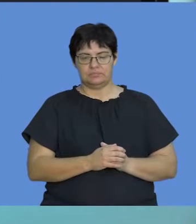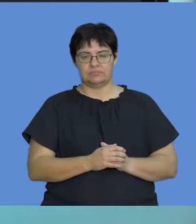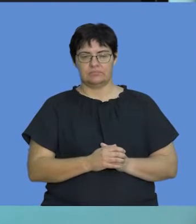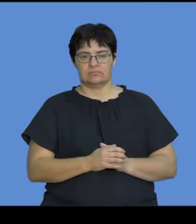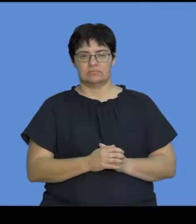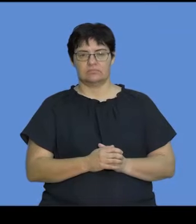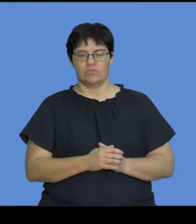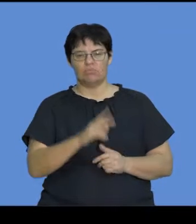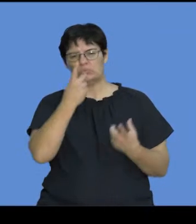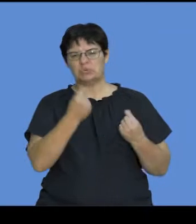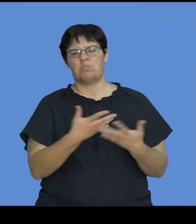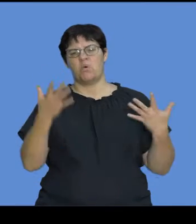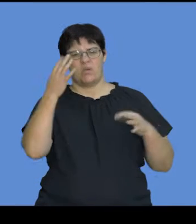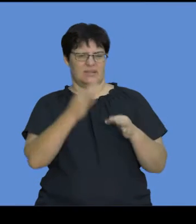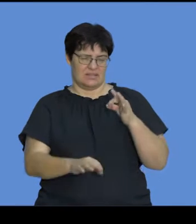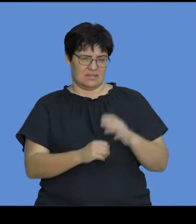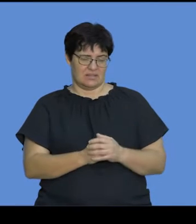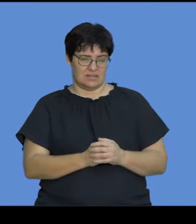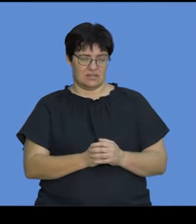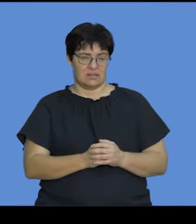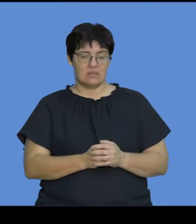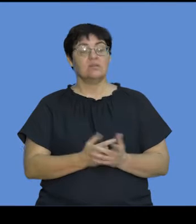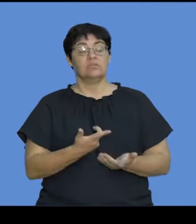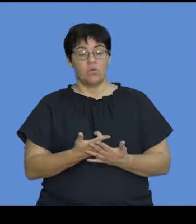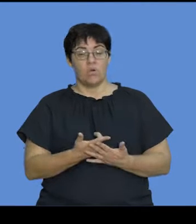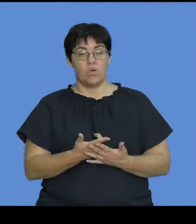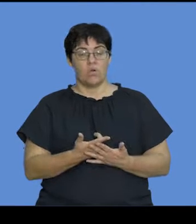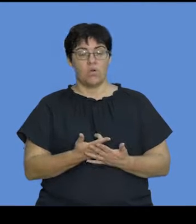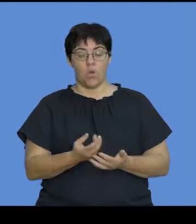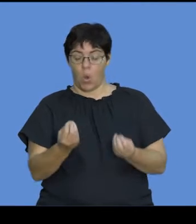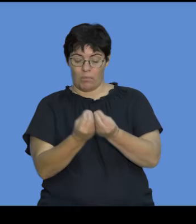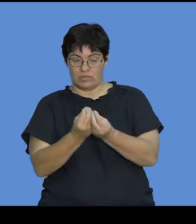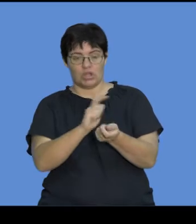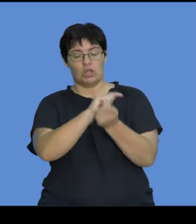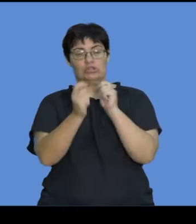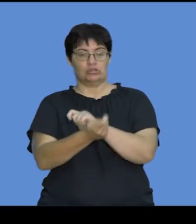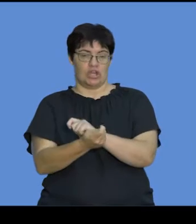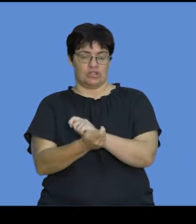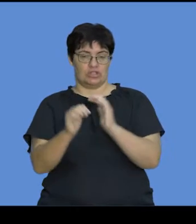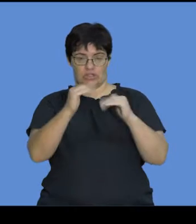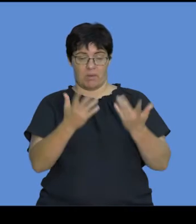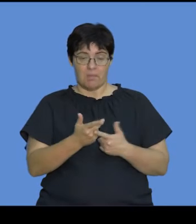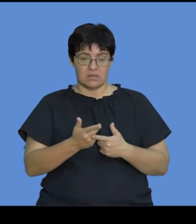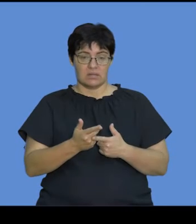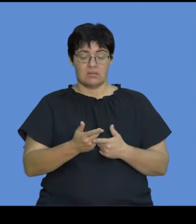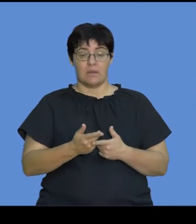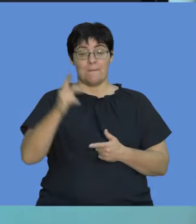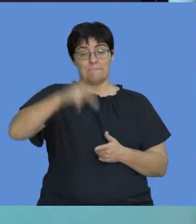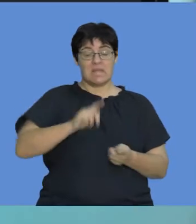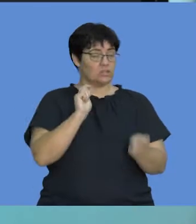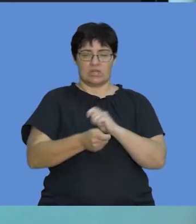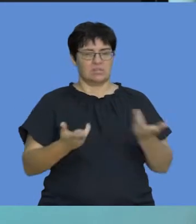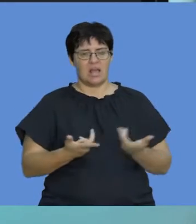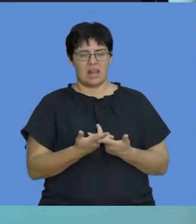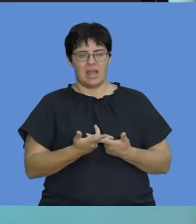going to make it simple. An object can change its shape. Now, if we change its shape, it doesn't change its momentum. Okay,